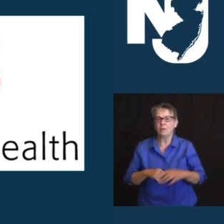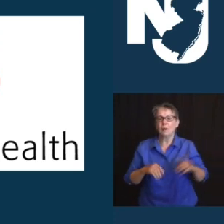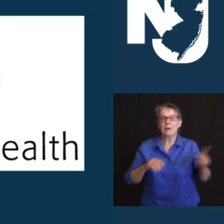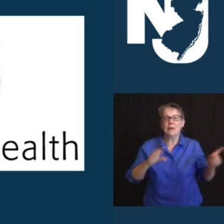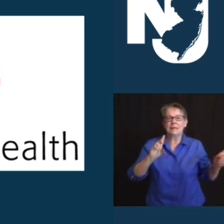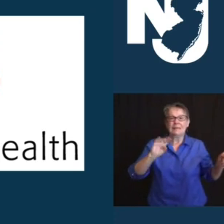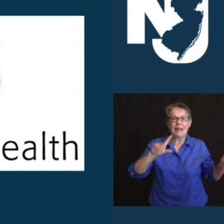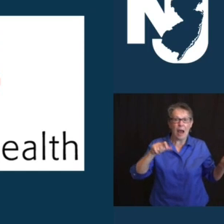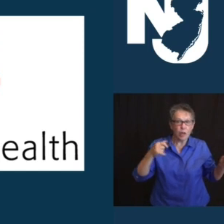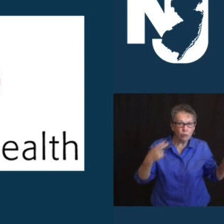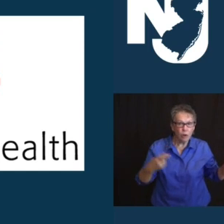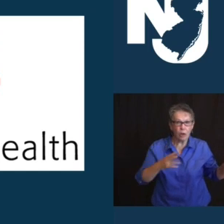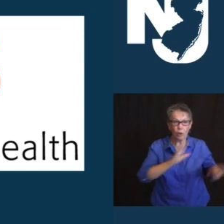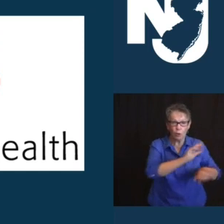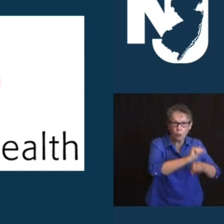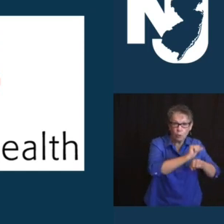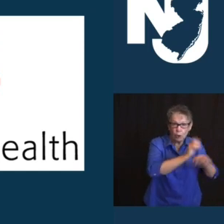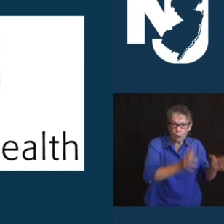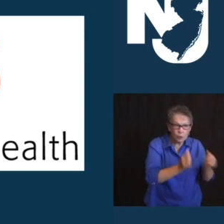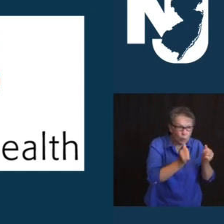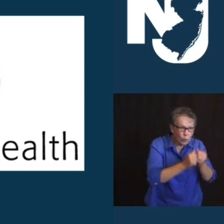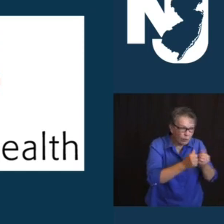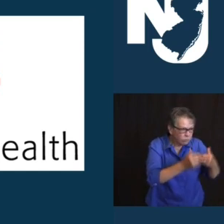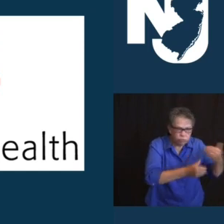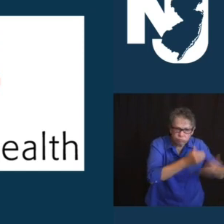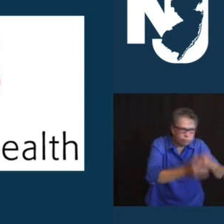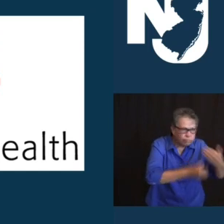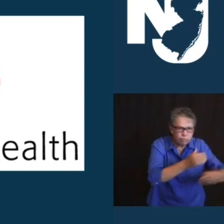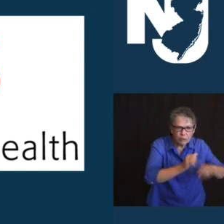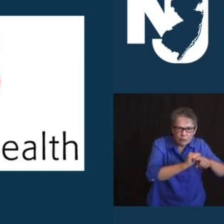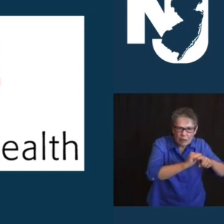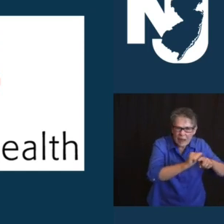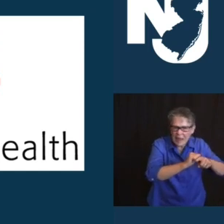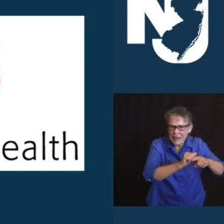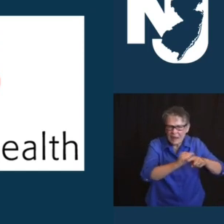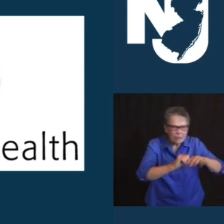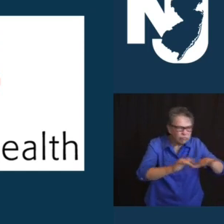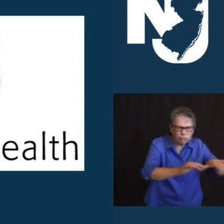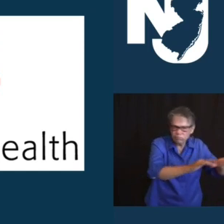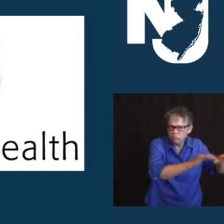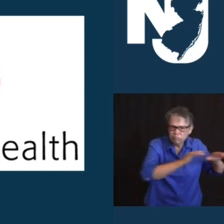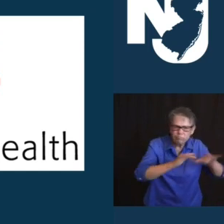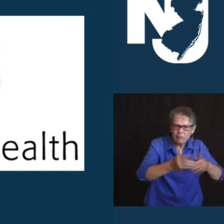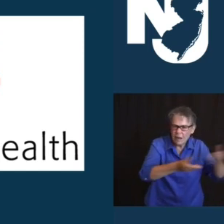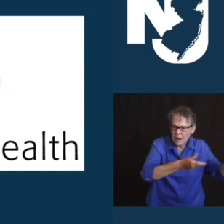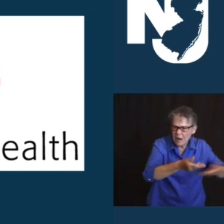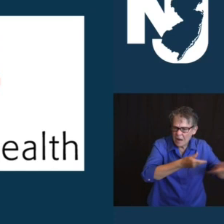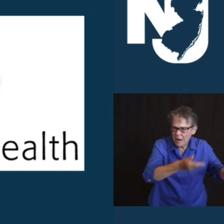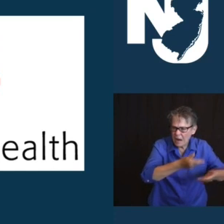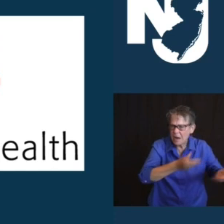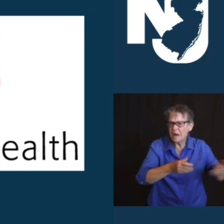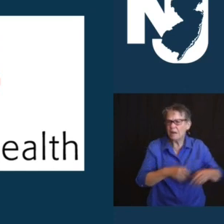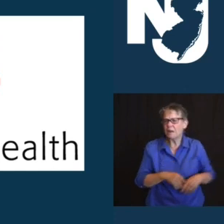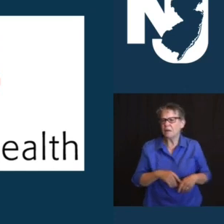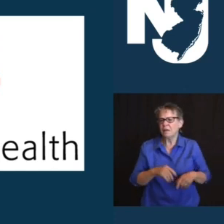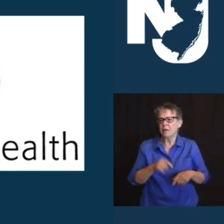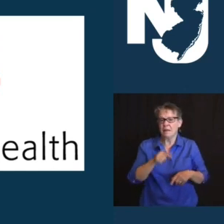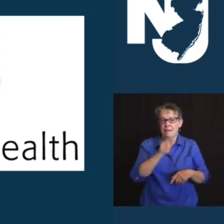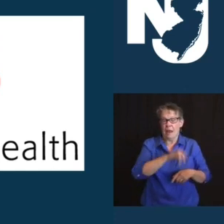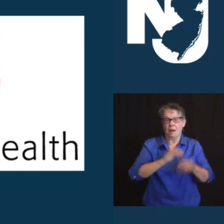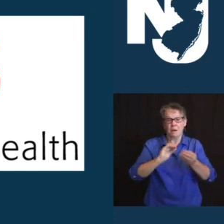program expands, I look forward to our being able to give regular updates as to their progress and the